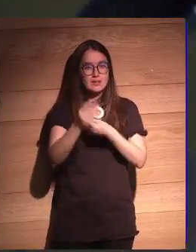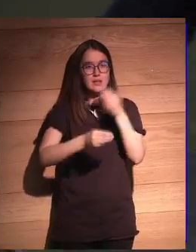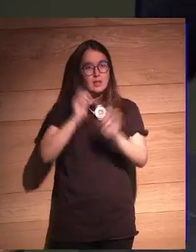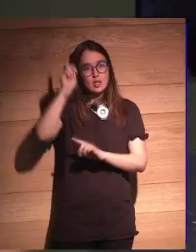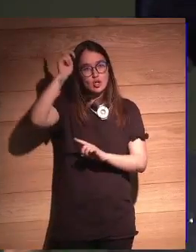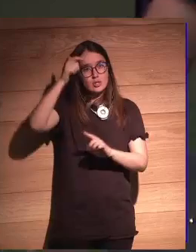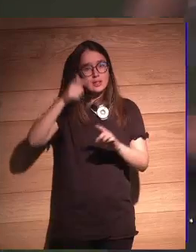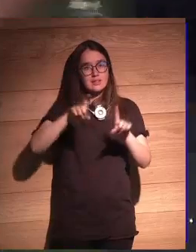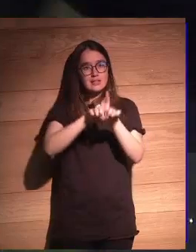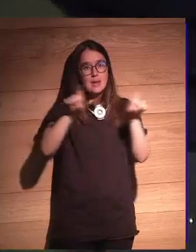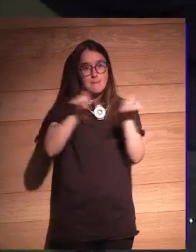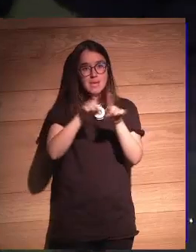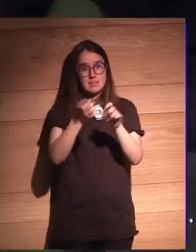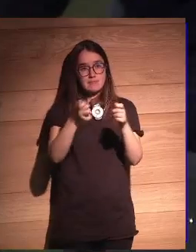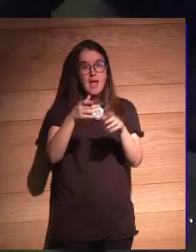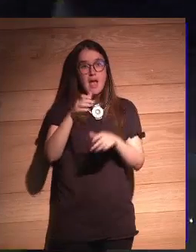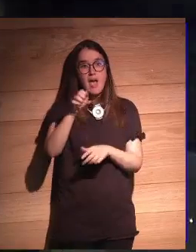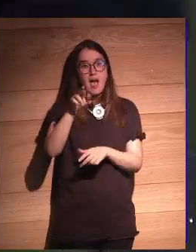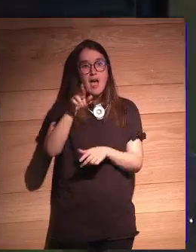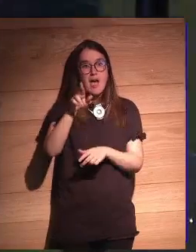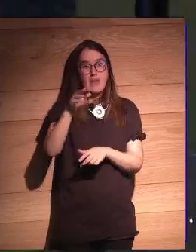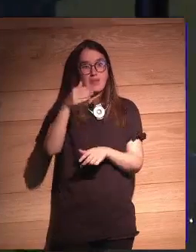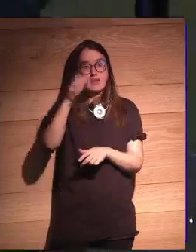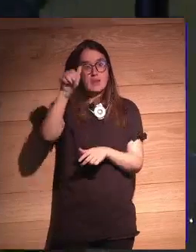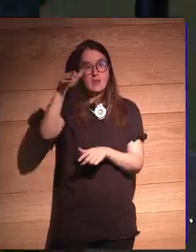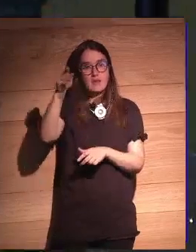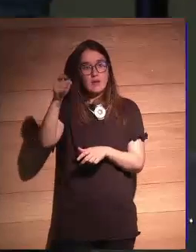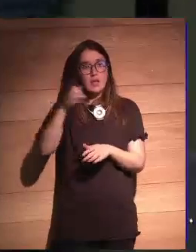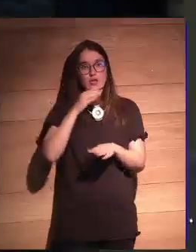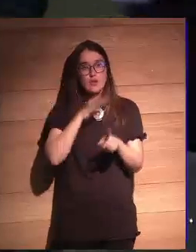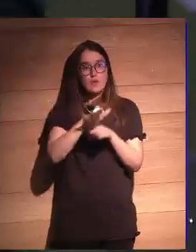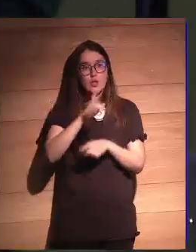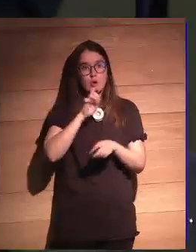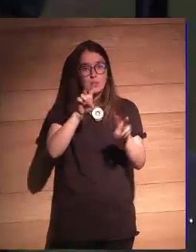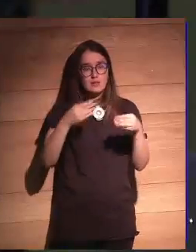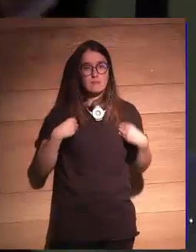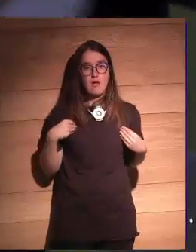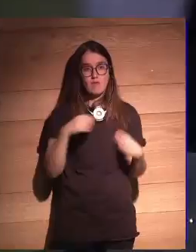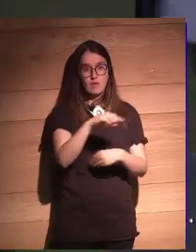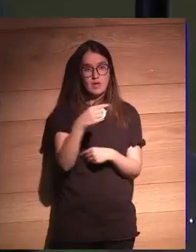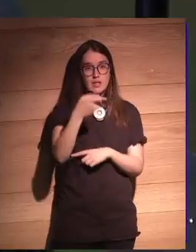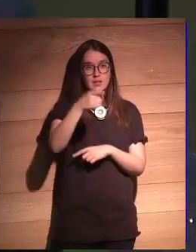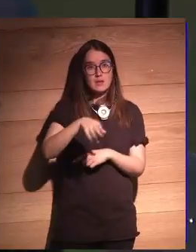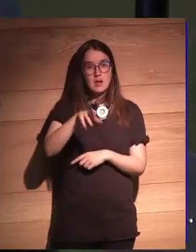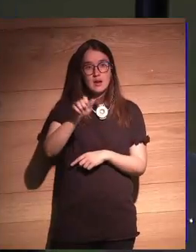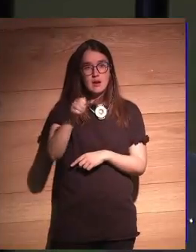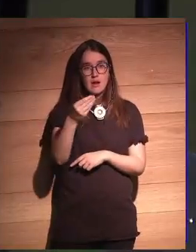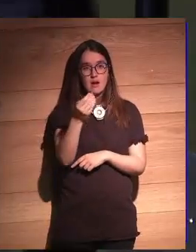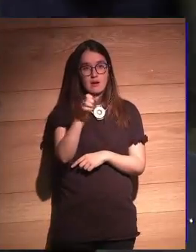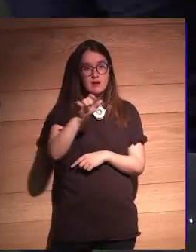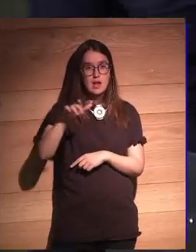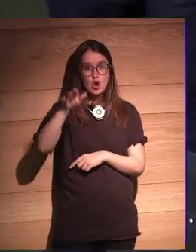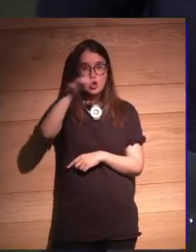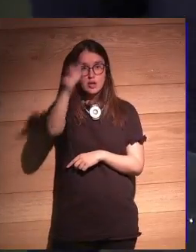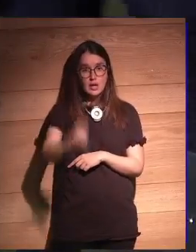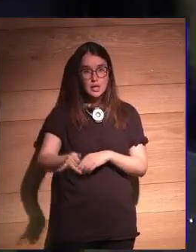the remote study university, and he's doing studies on housing. We will also